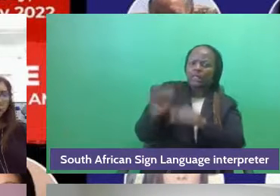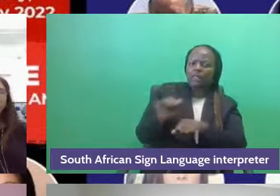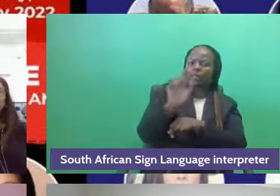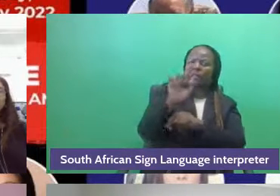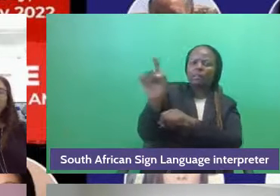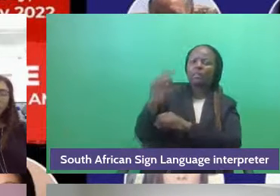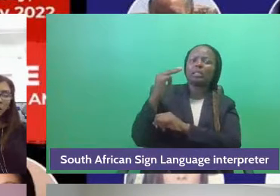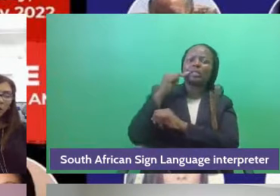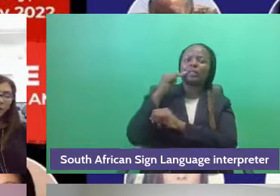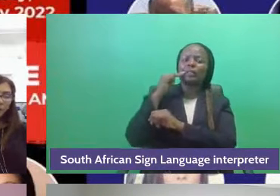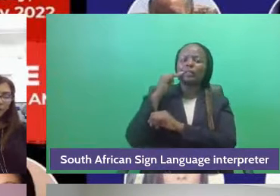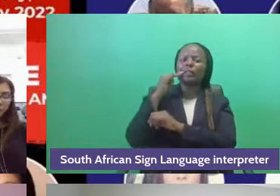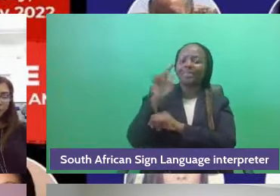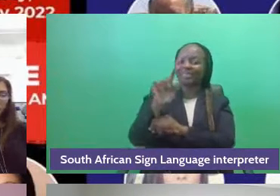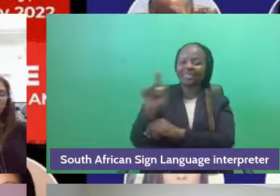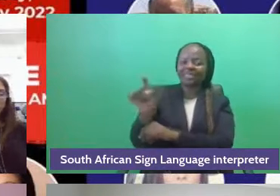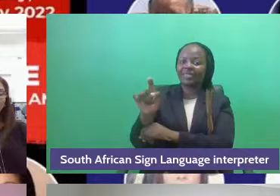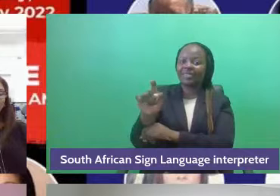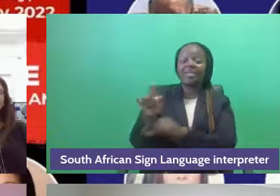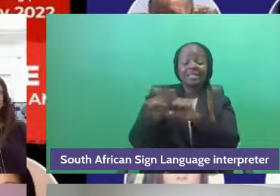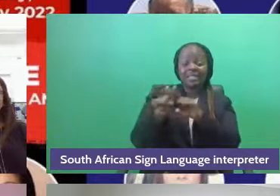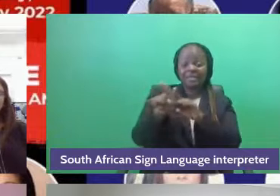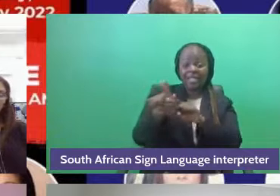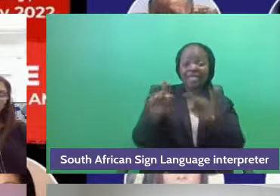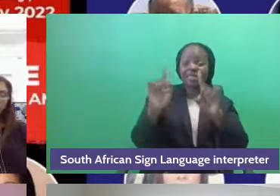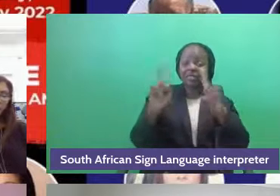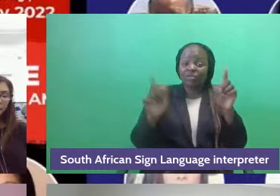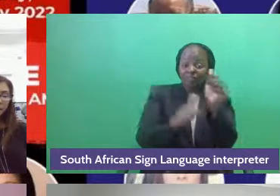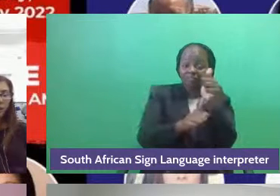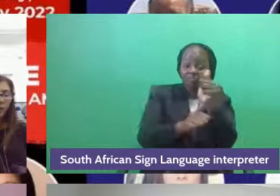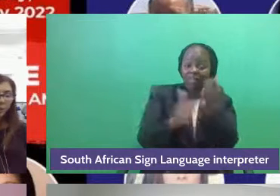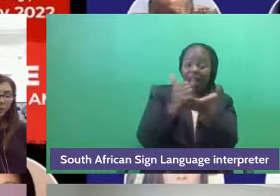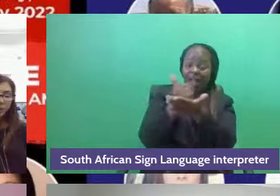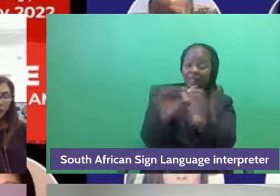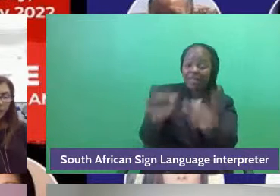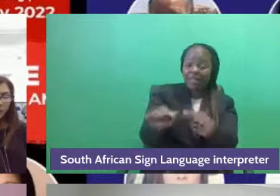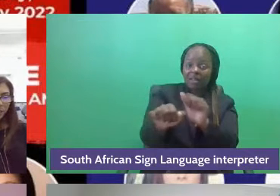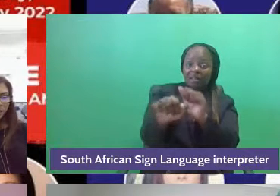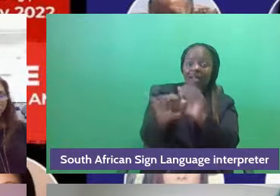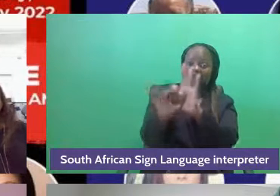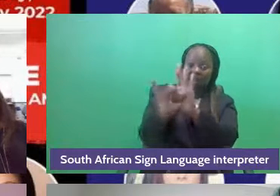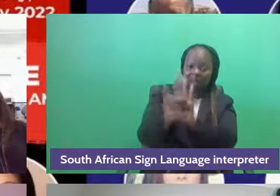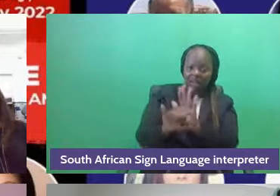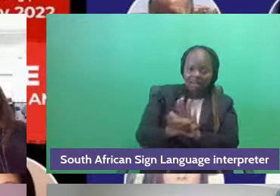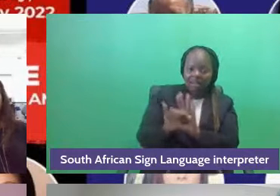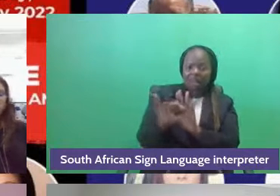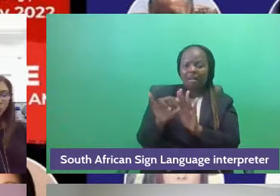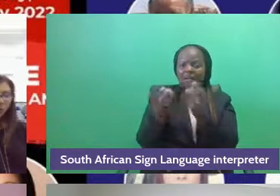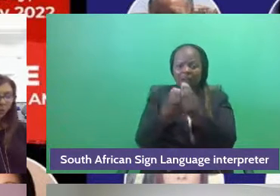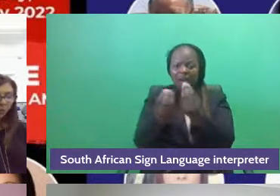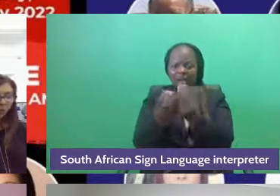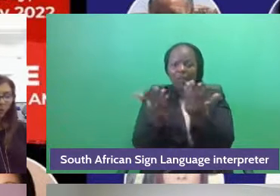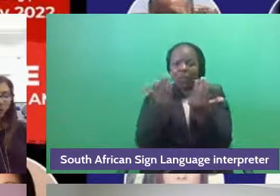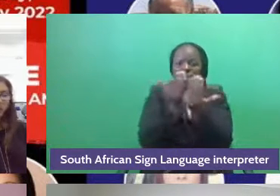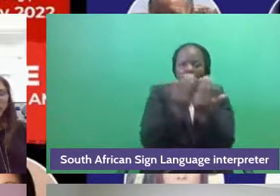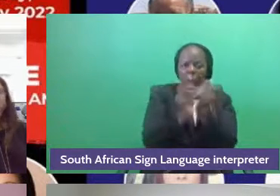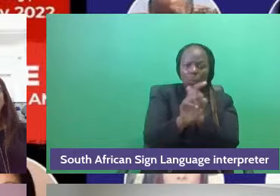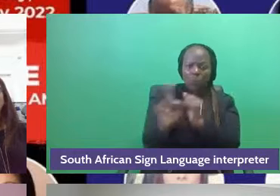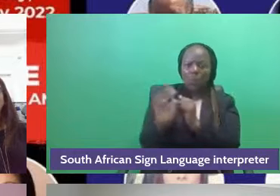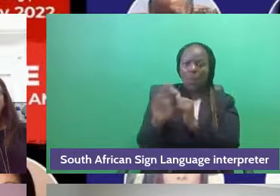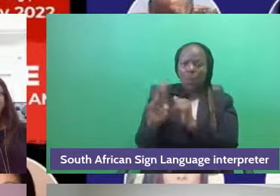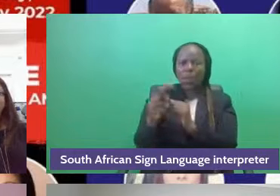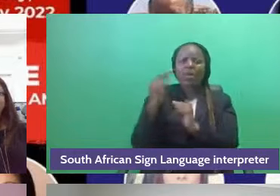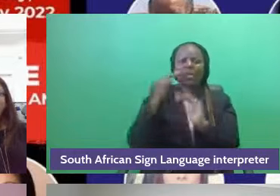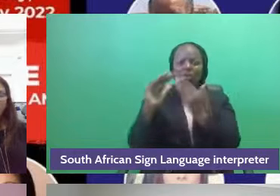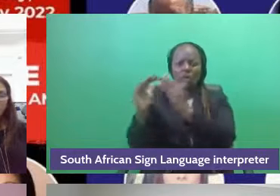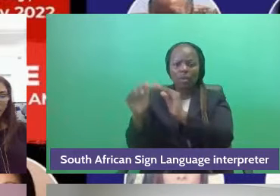people. And they're also on the ground so that they can assist any identified deaf victims, either at the school or in the community,